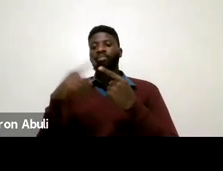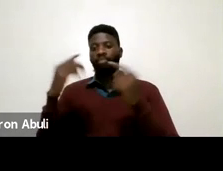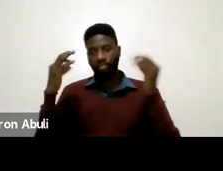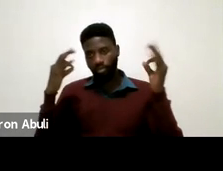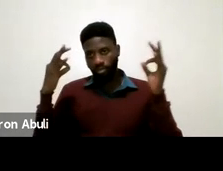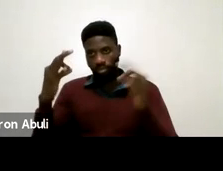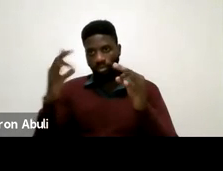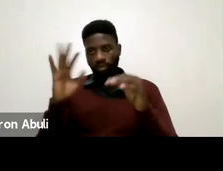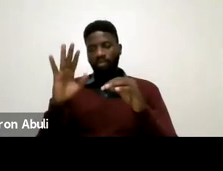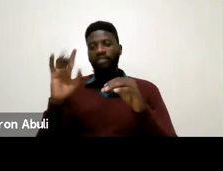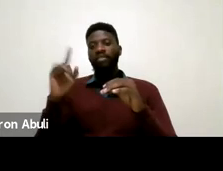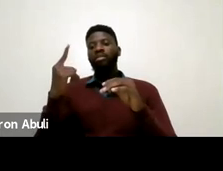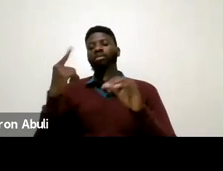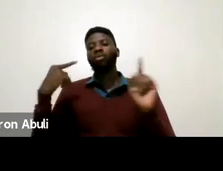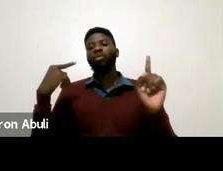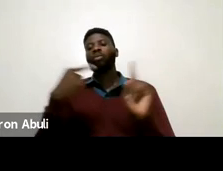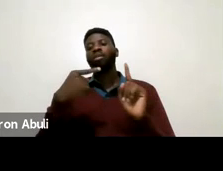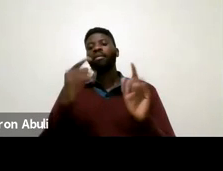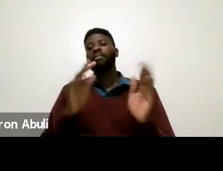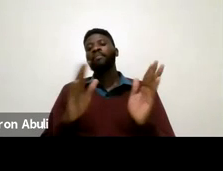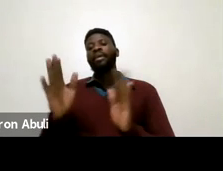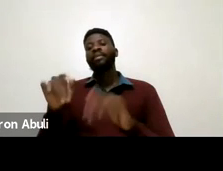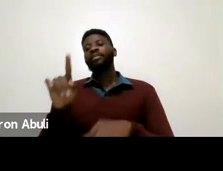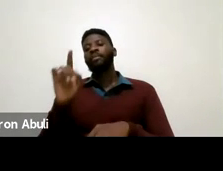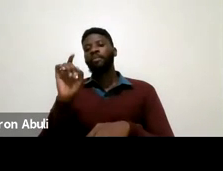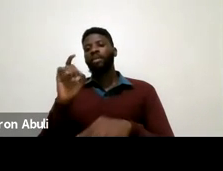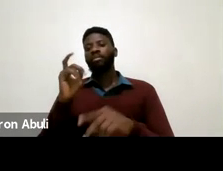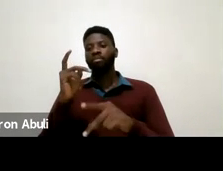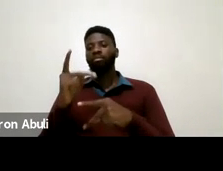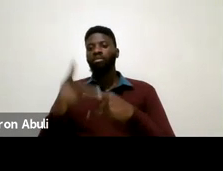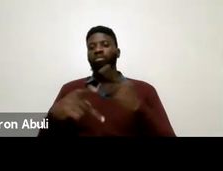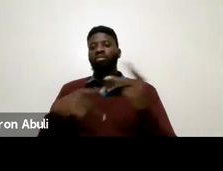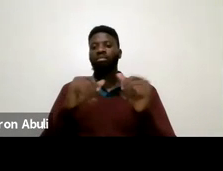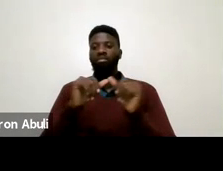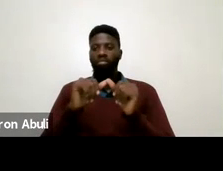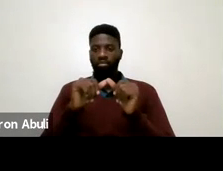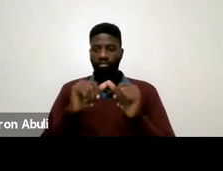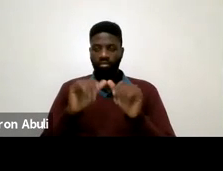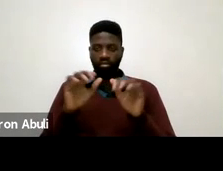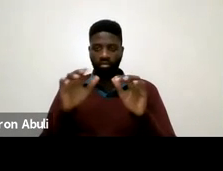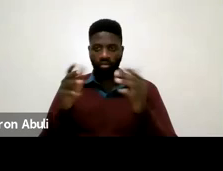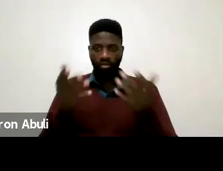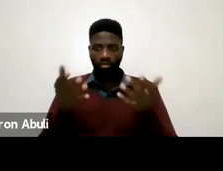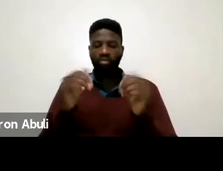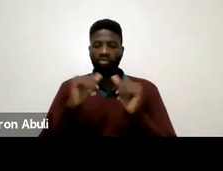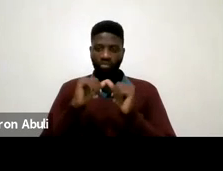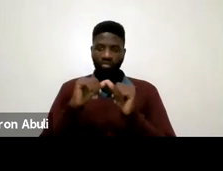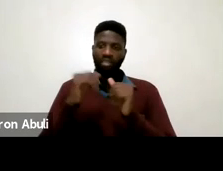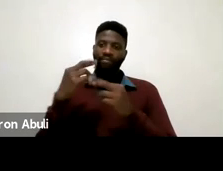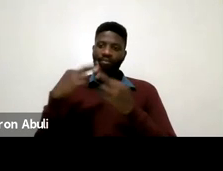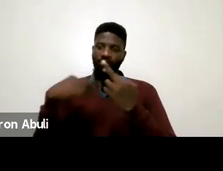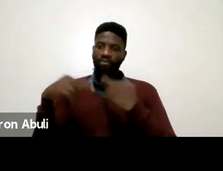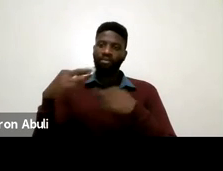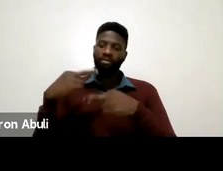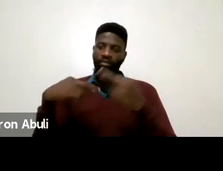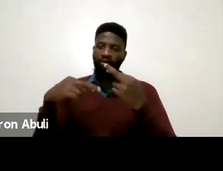goal plans, you need to keep the process going. How do you do that? You need to continuously review and update